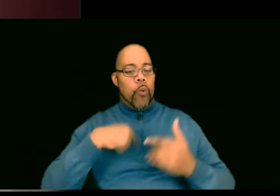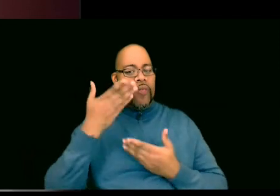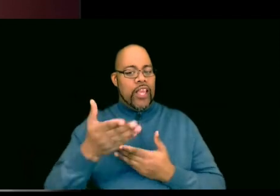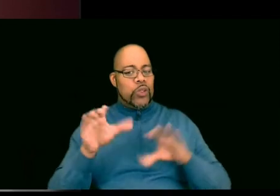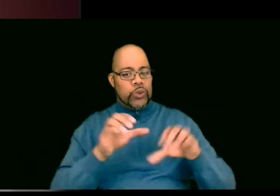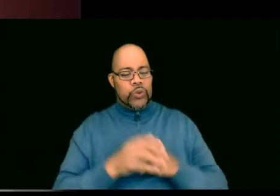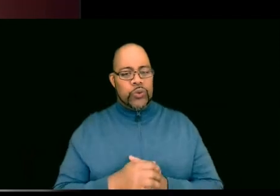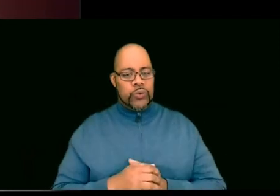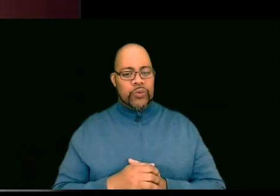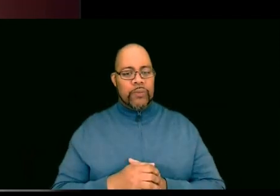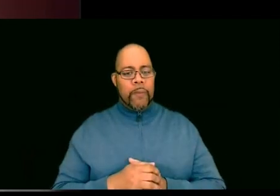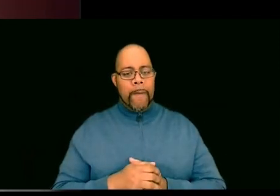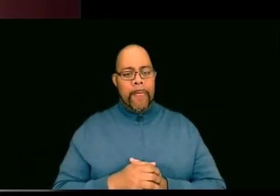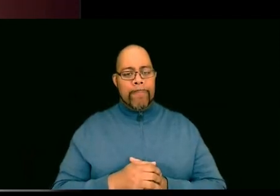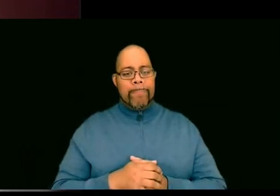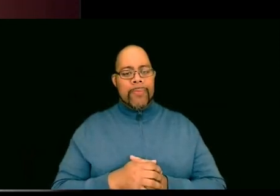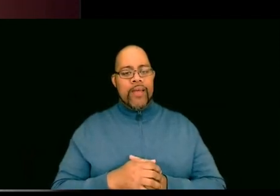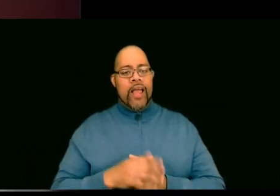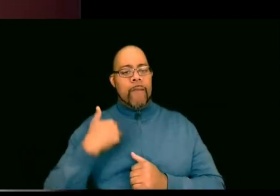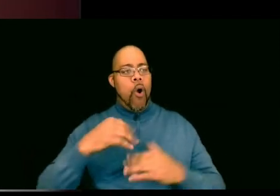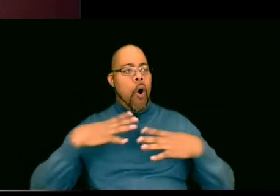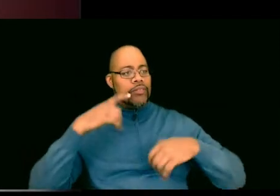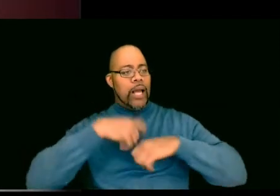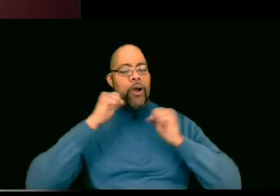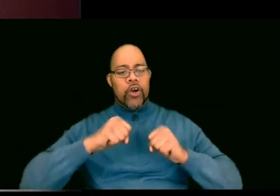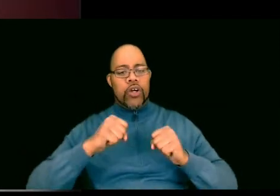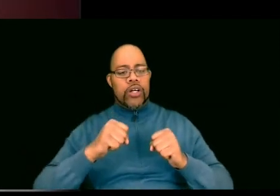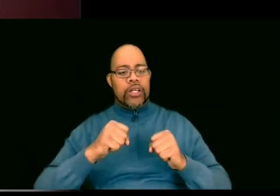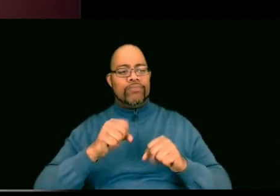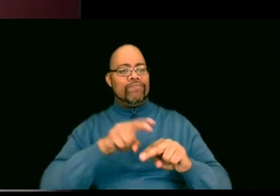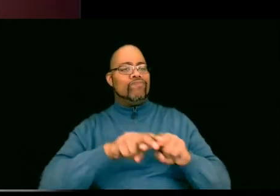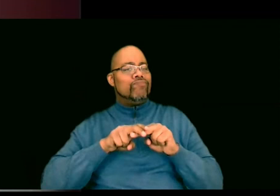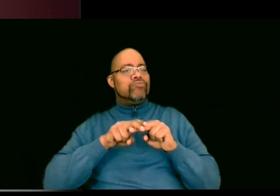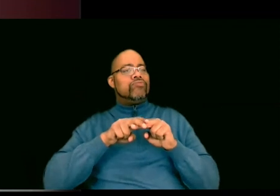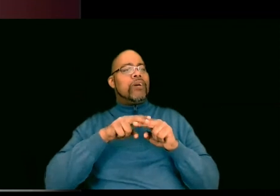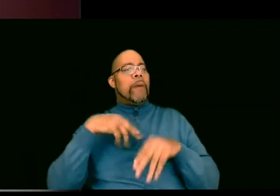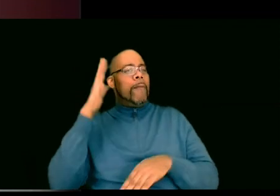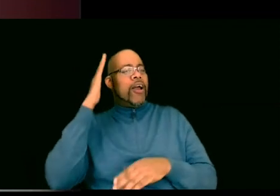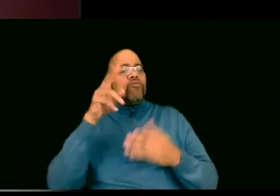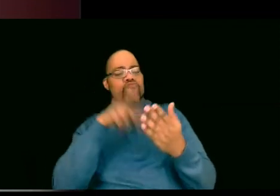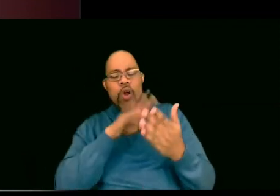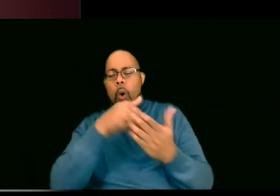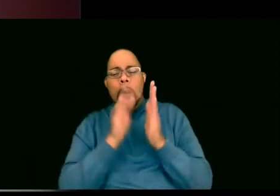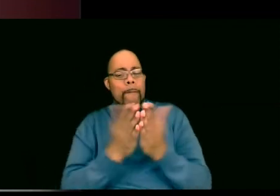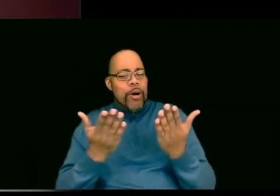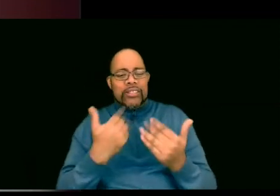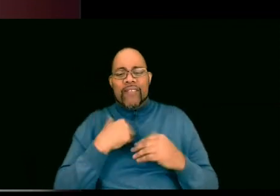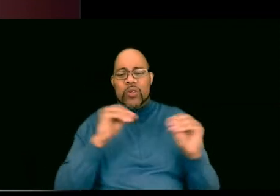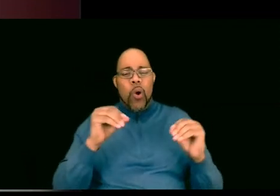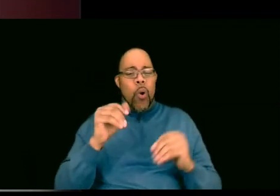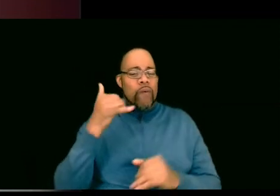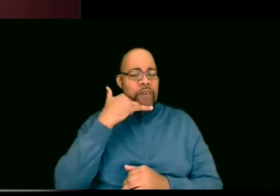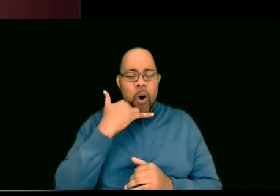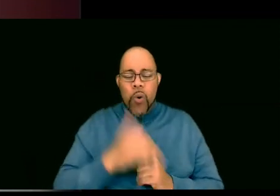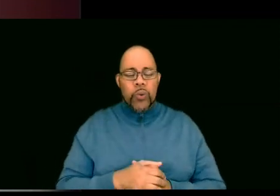and what we were there to do. And on my off time, I could lay in my bunk and read all the books I wanted to. There